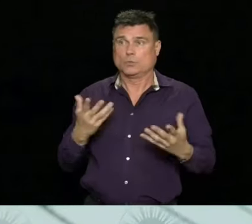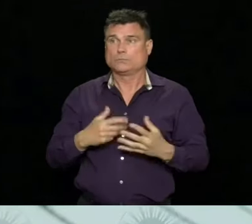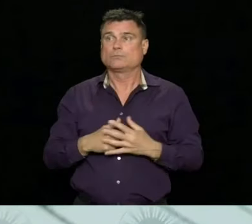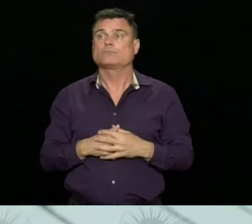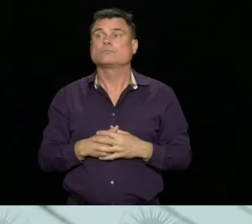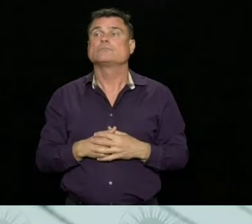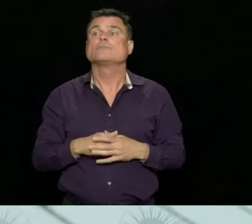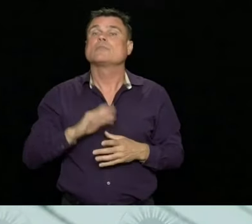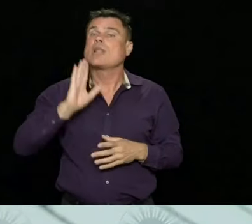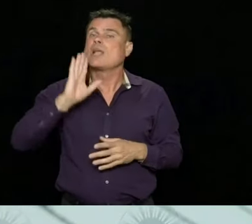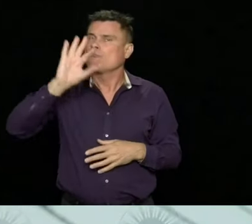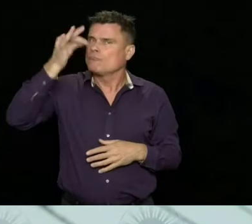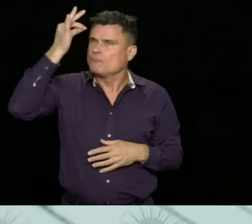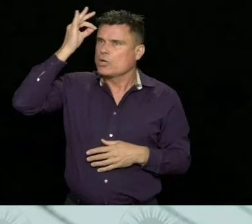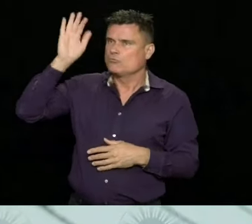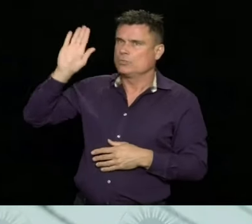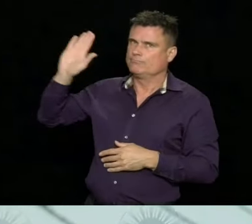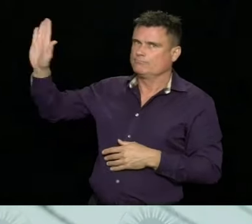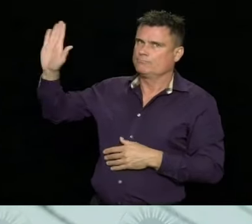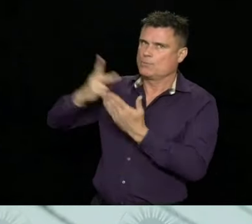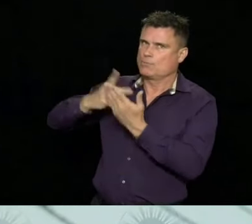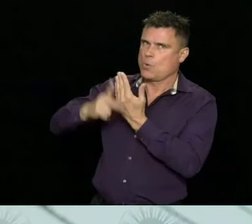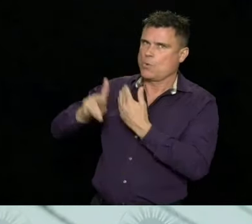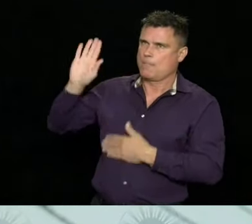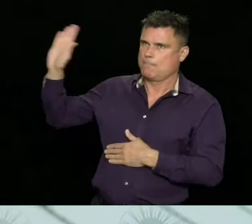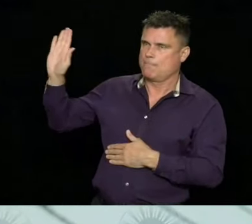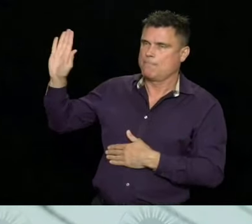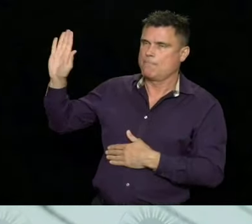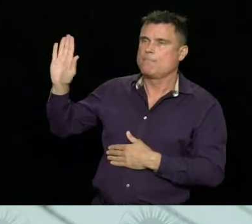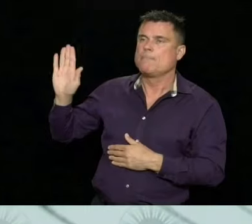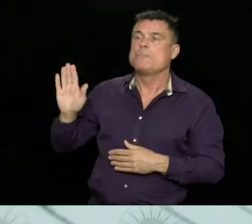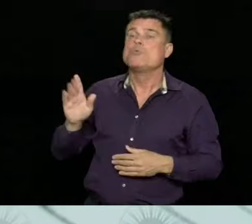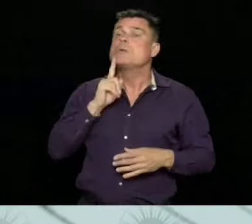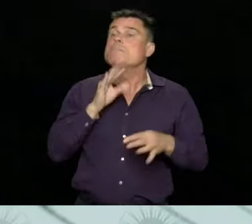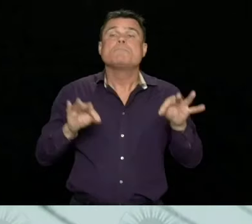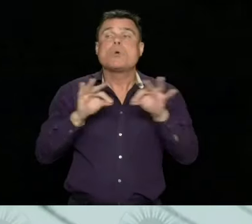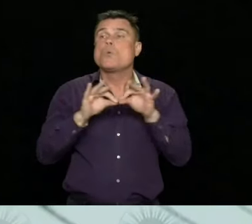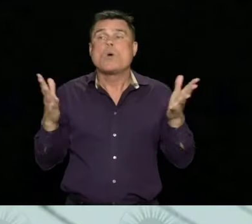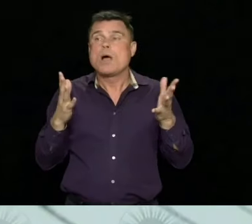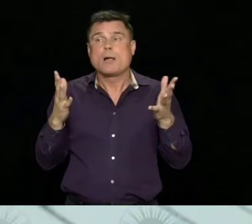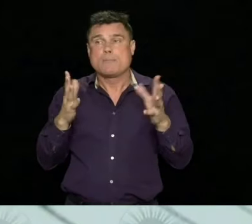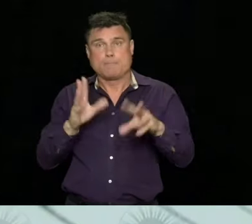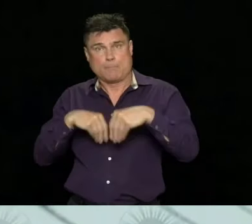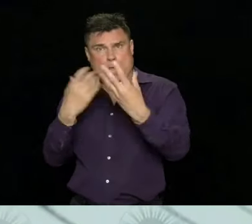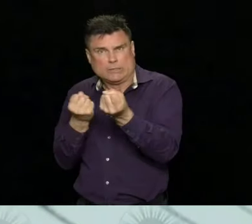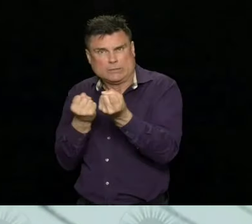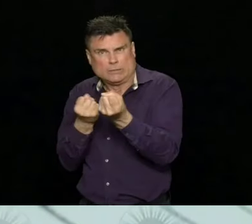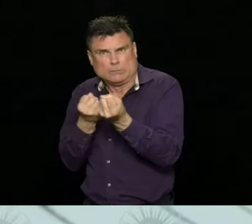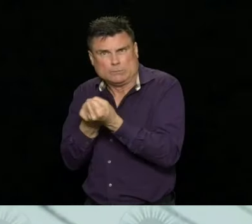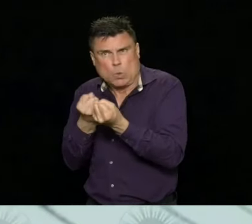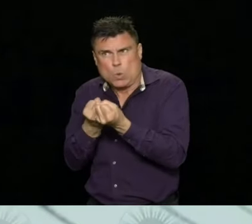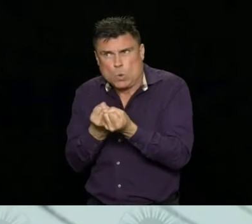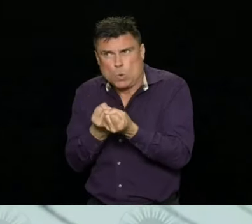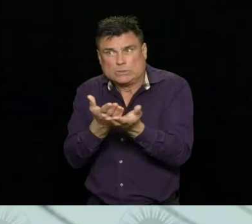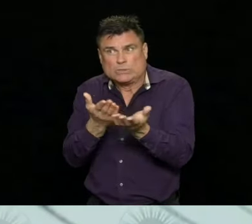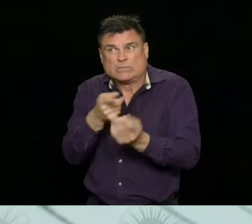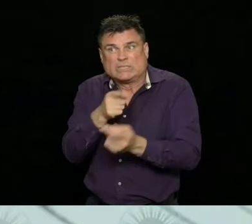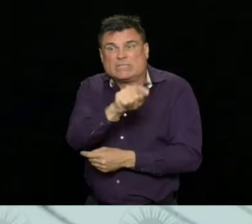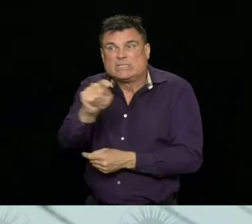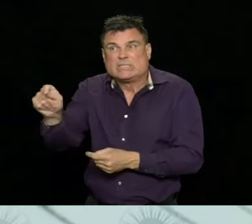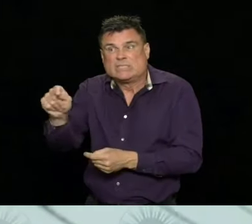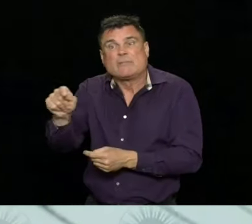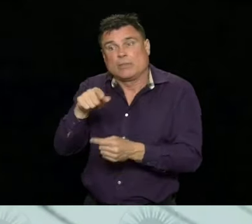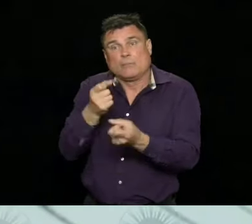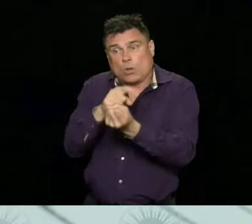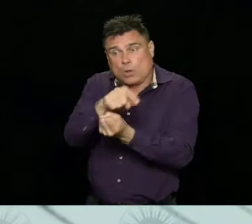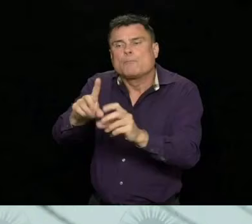provide extra support to those who are providing critical public service in health, social services,